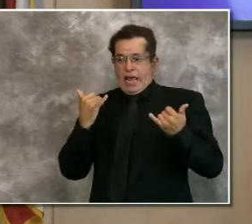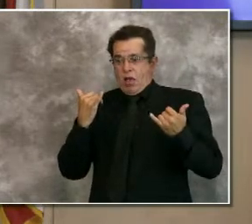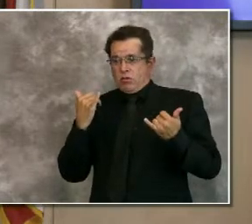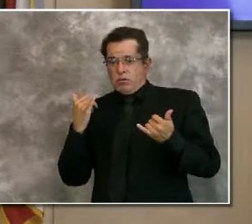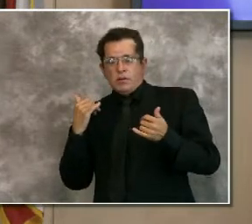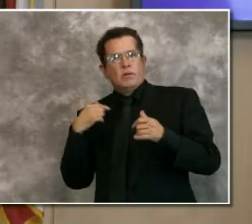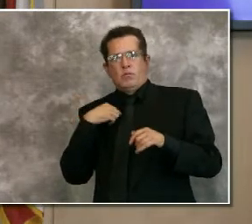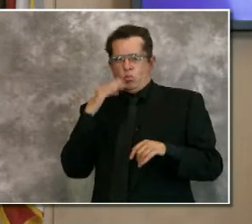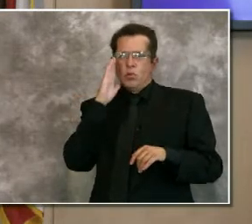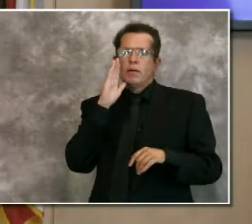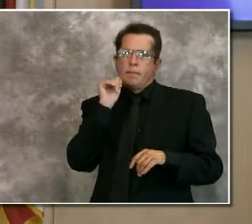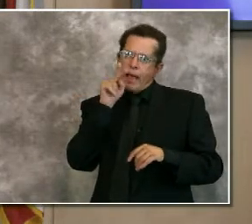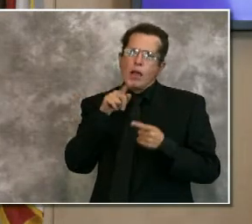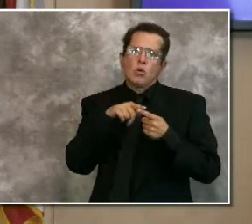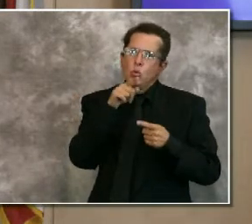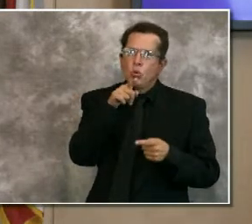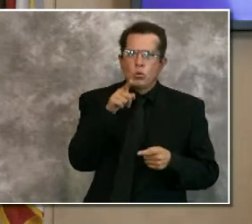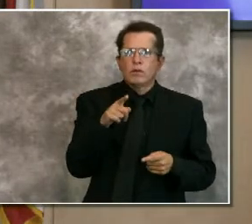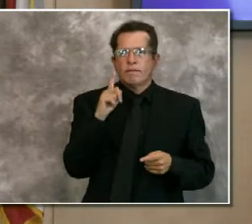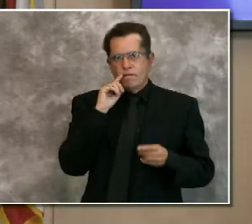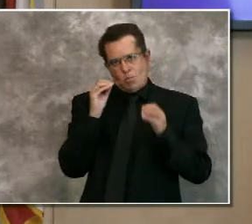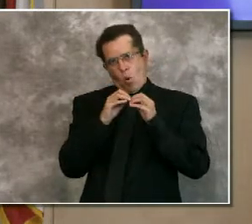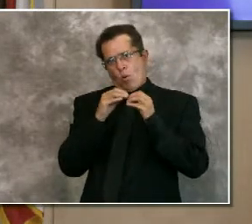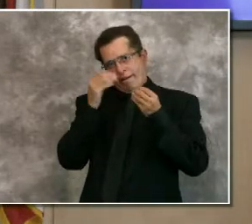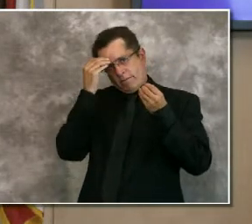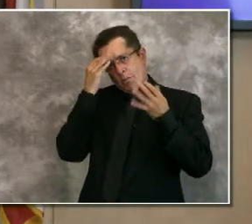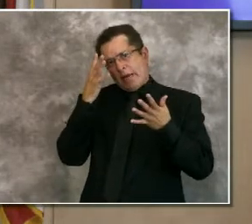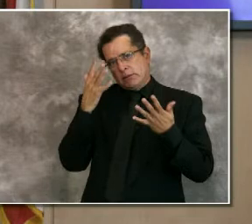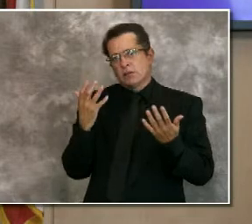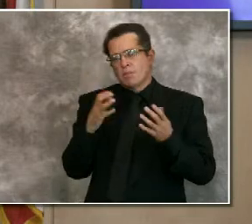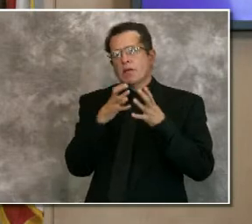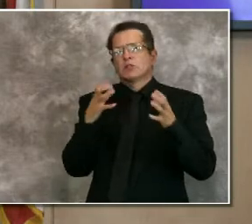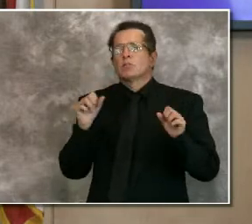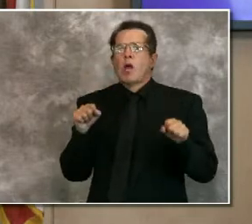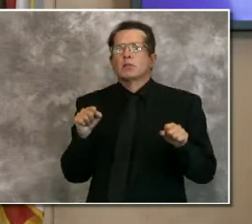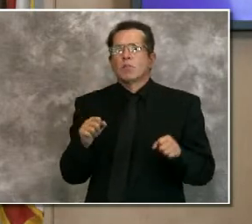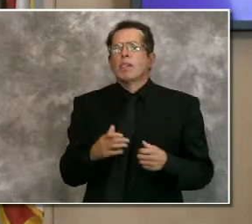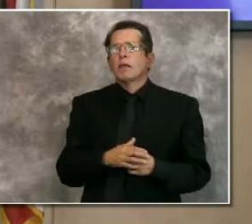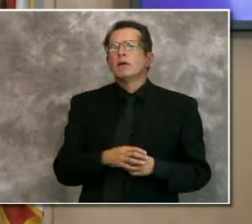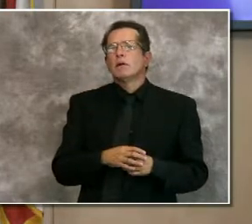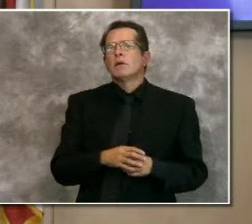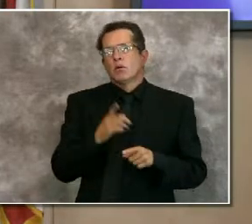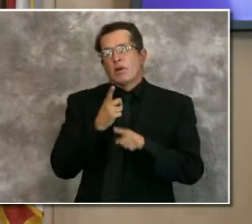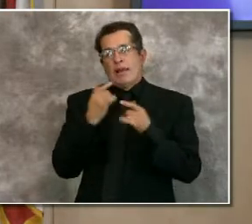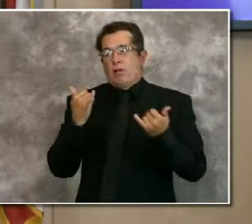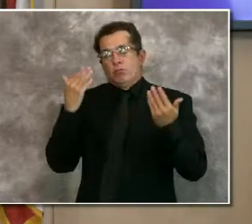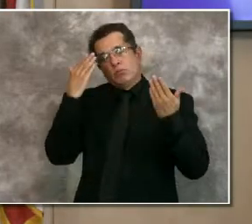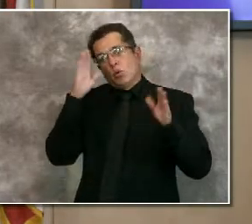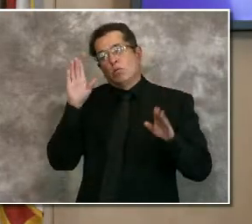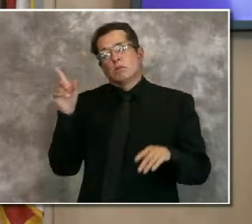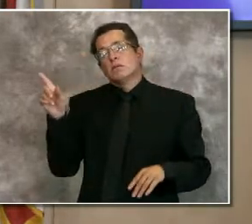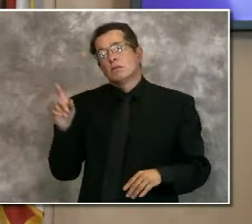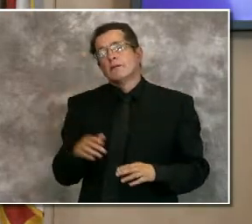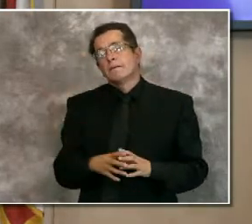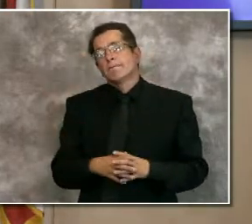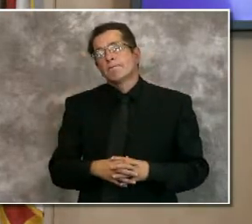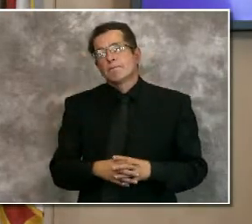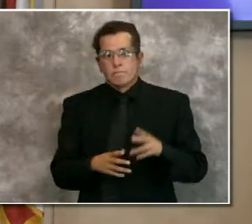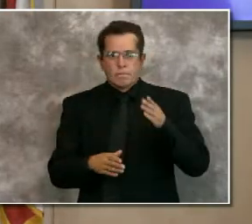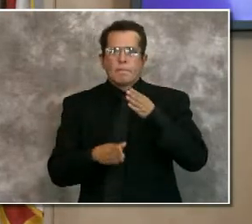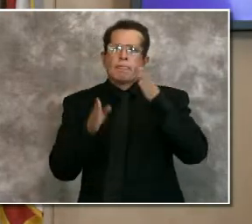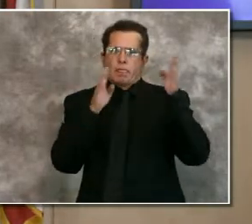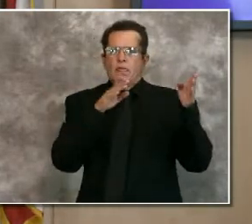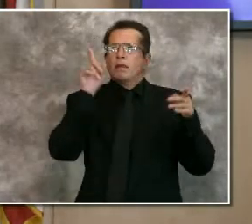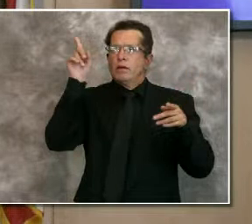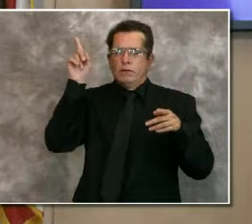will get back to you with as complete information as we can, Paul. Yeah, another regular email